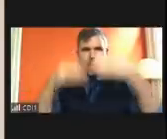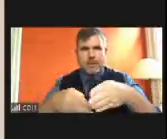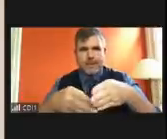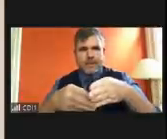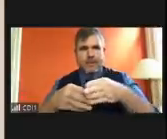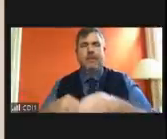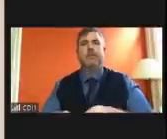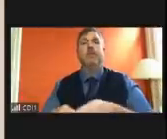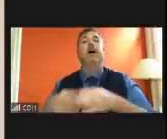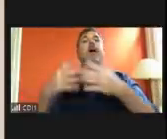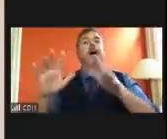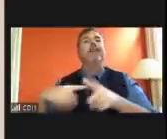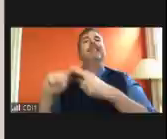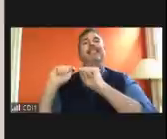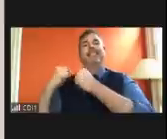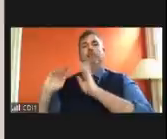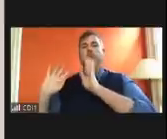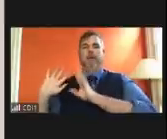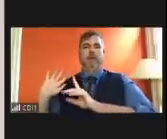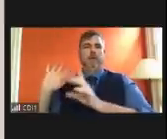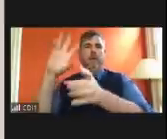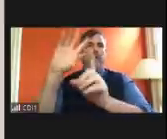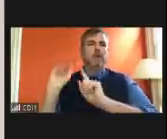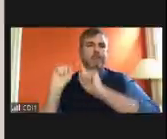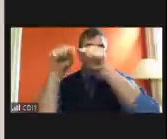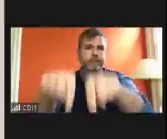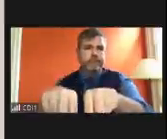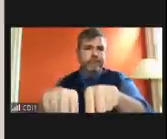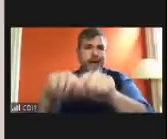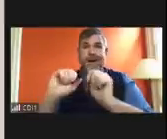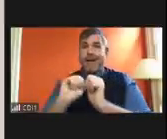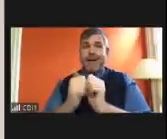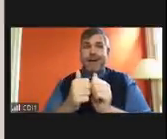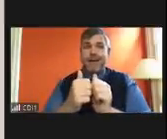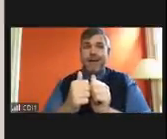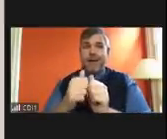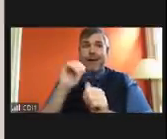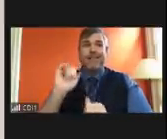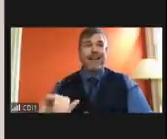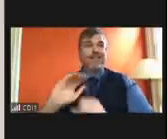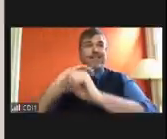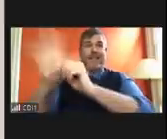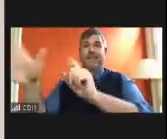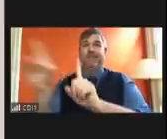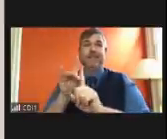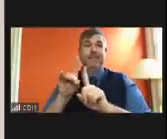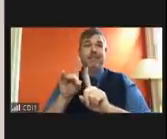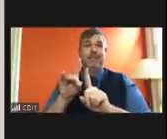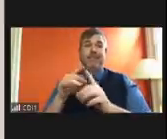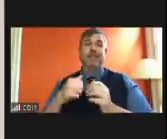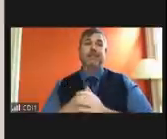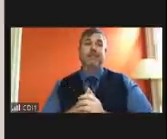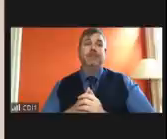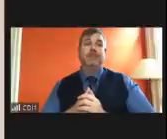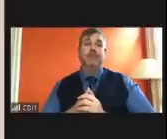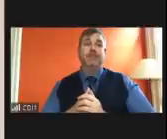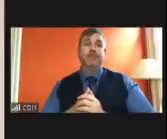do we do this? This is a virus where you can have few symptoms